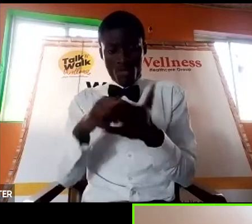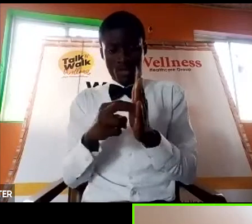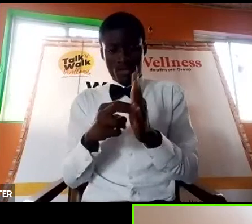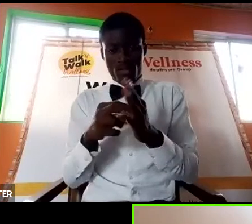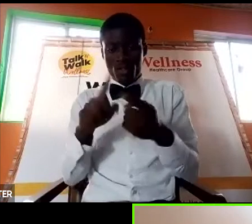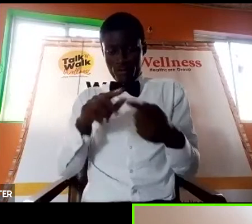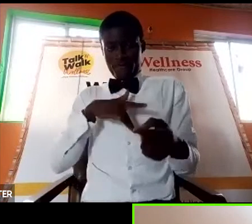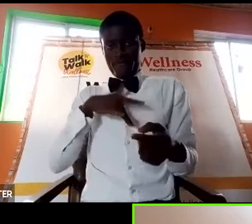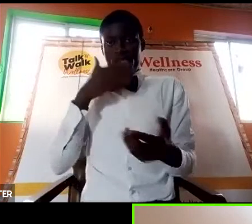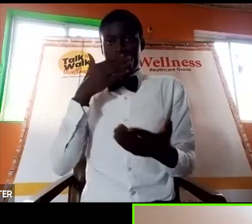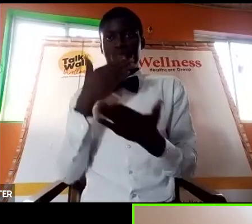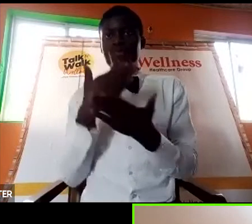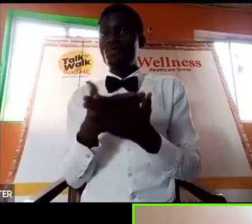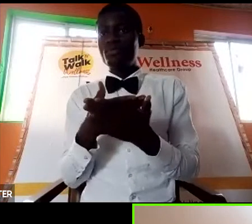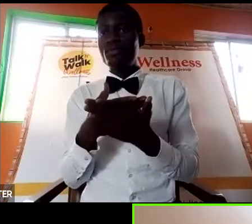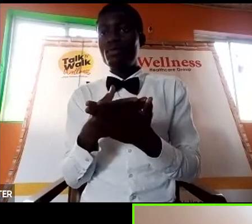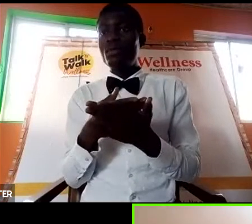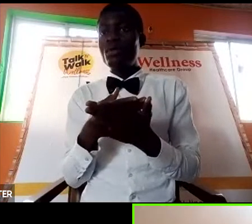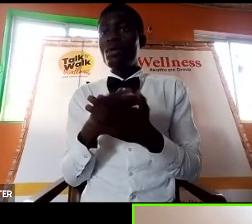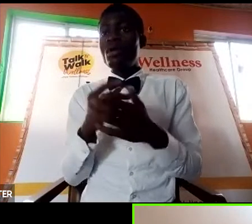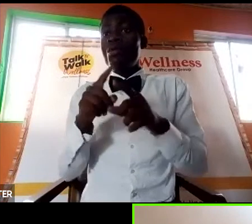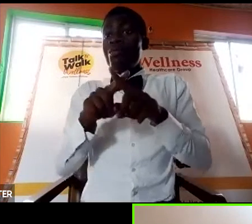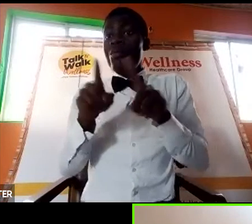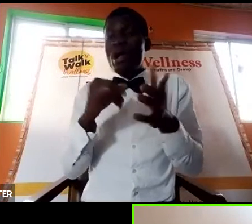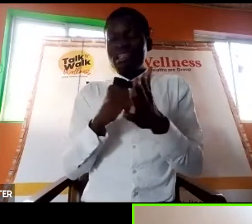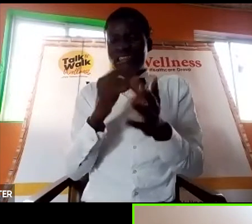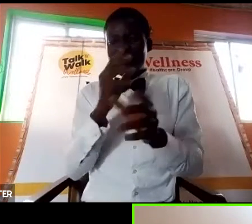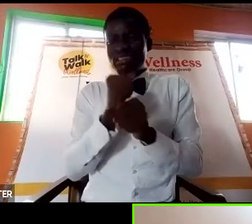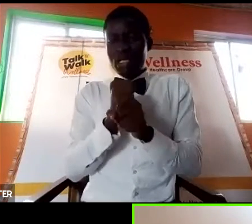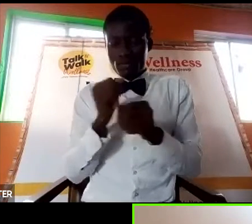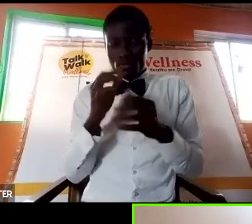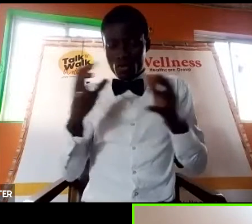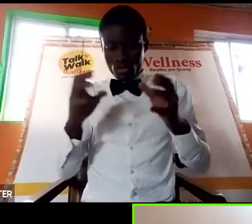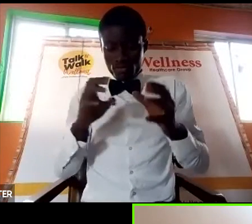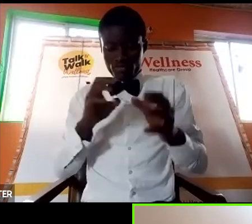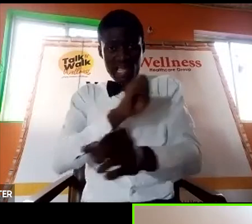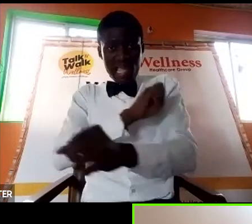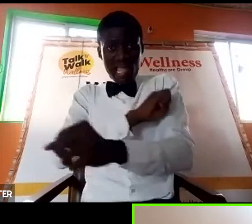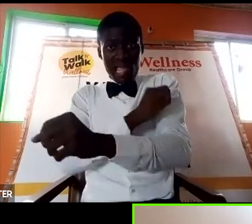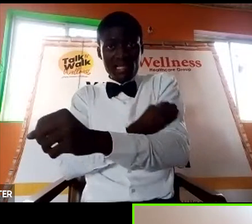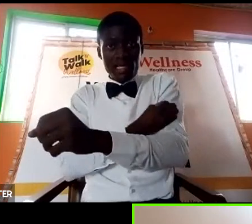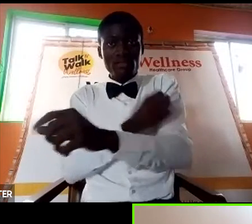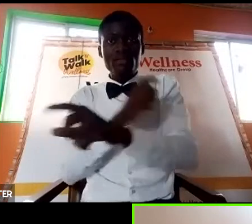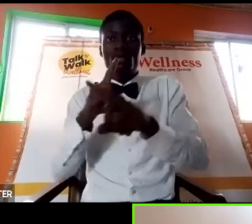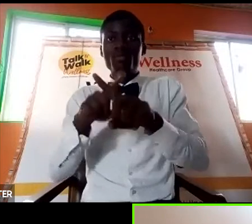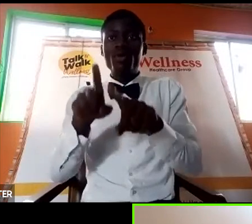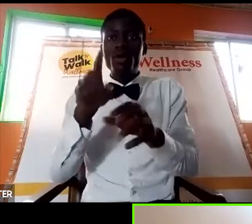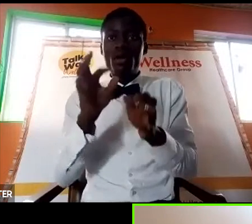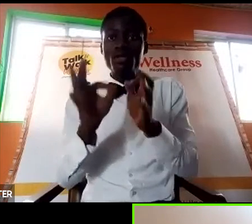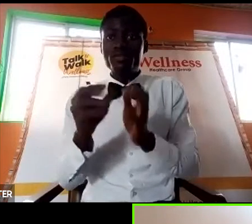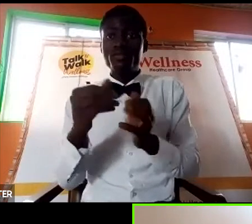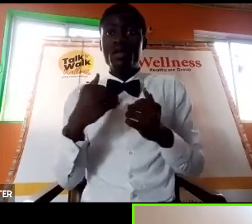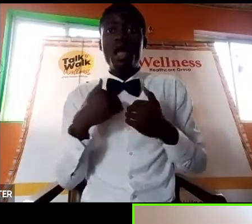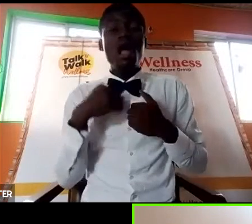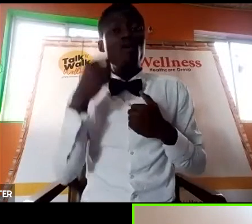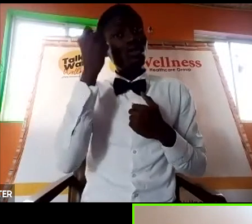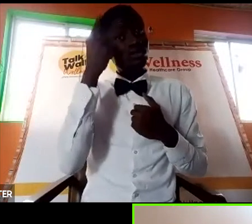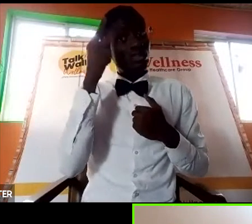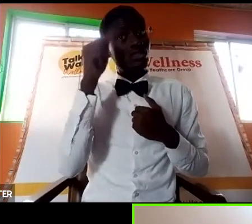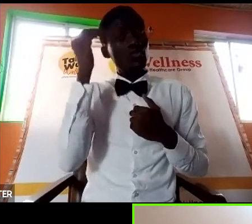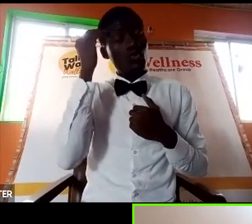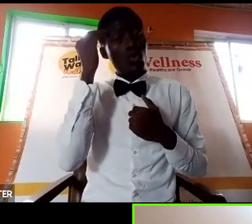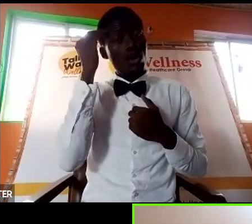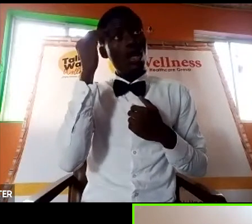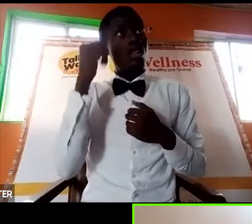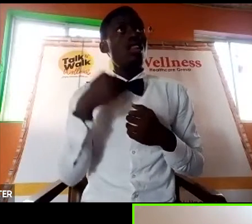So, but it takes a lot of energy to want to do that. But if you have understanding, you know that when you are stressed, it's a good time to have sex.